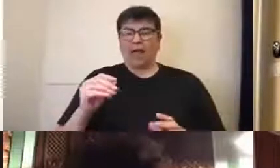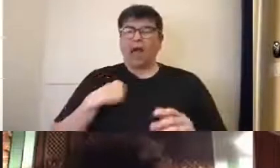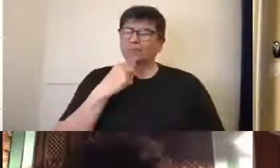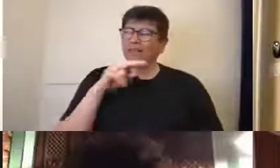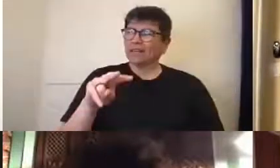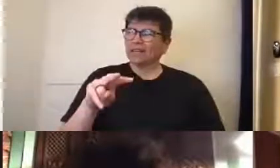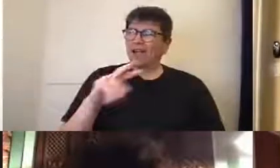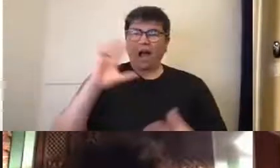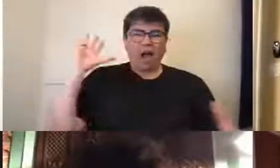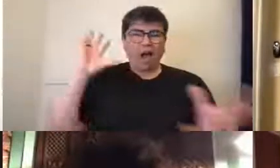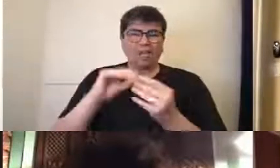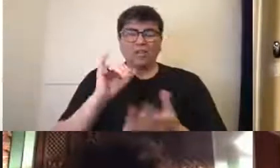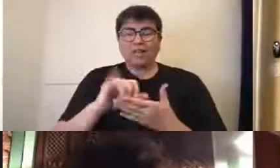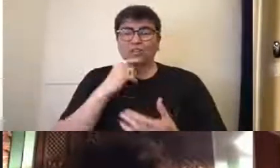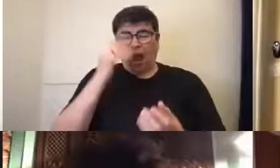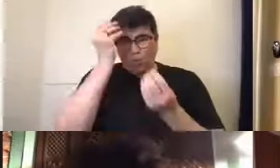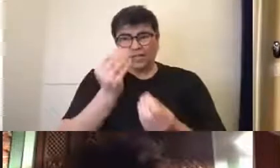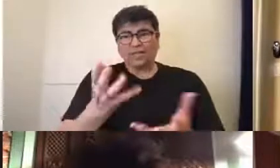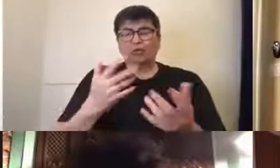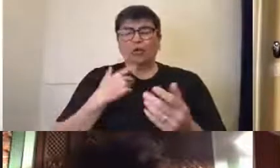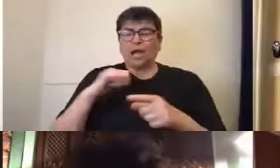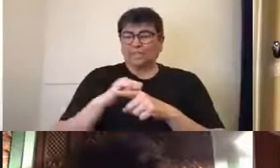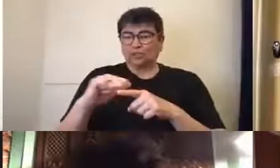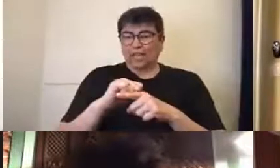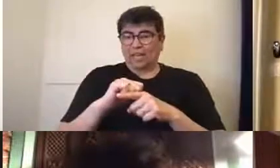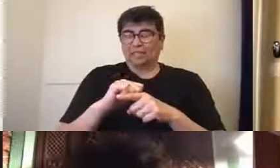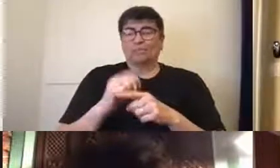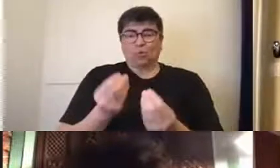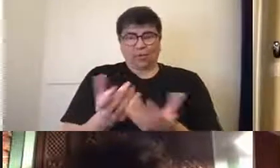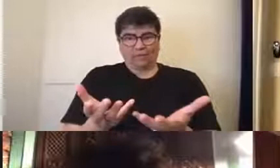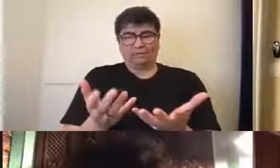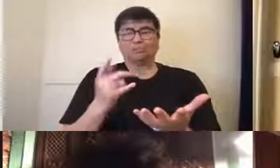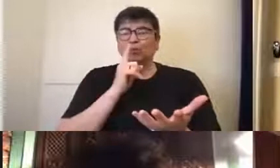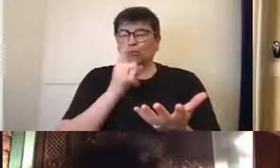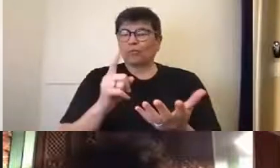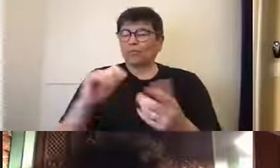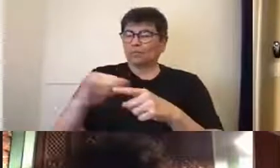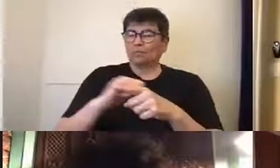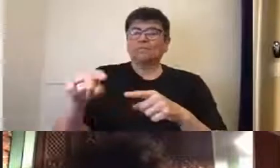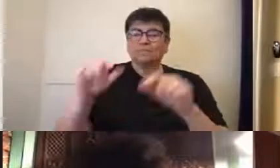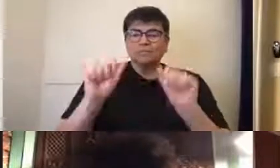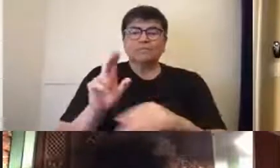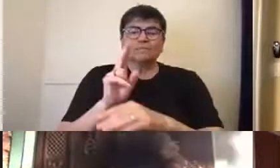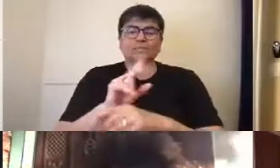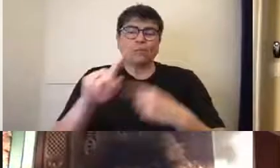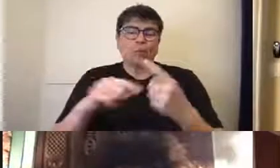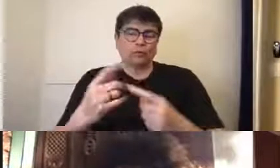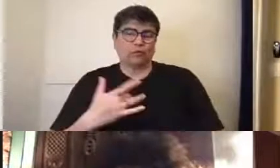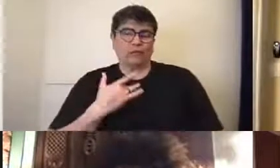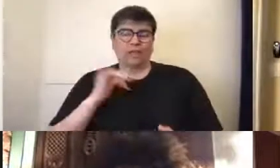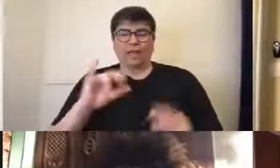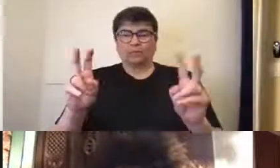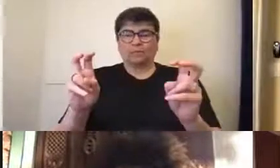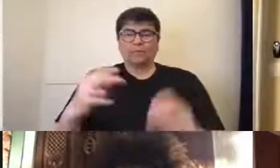all that to say, I'm about to give you all an exercise. And it's really an exercise you can use when you feel like you're quote